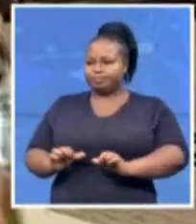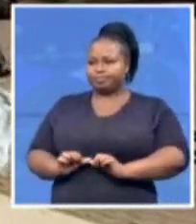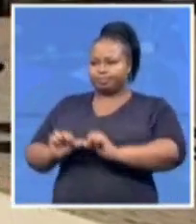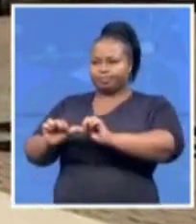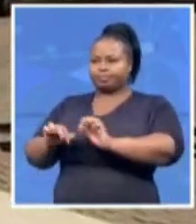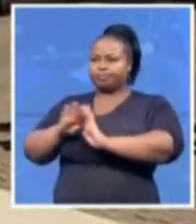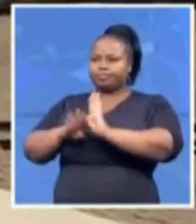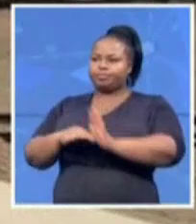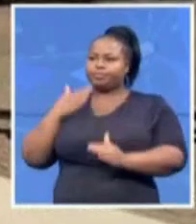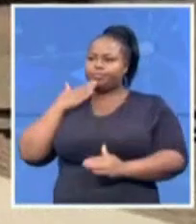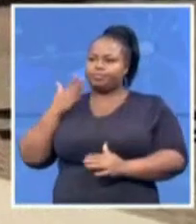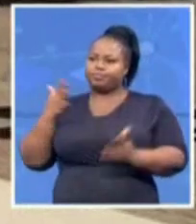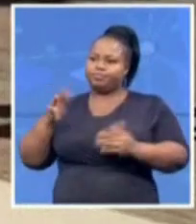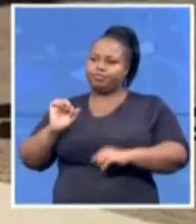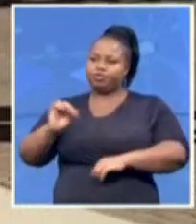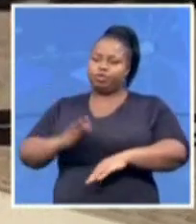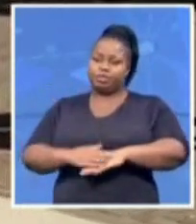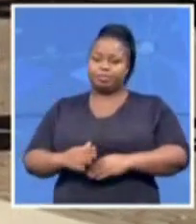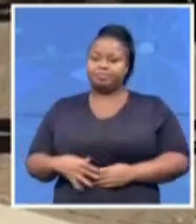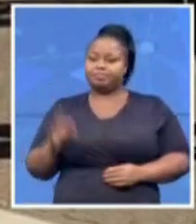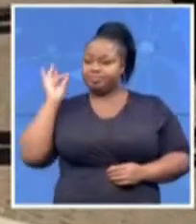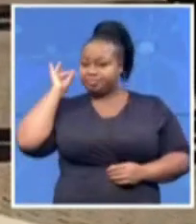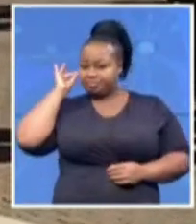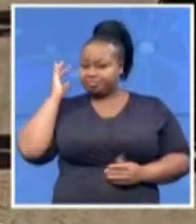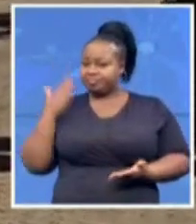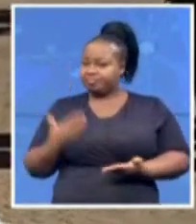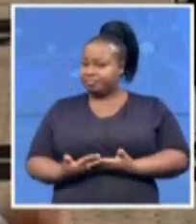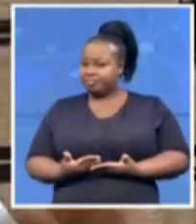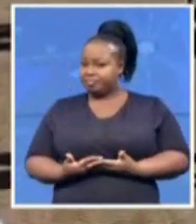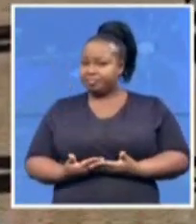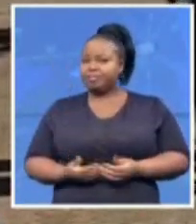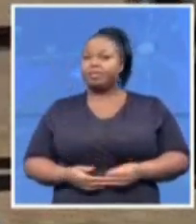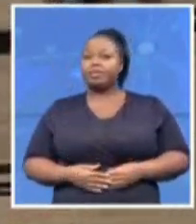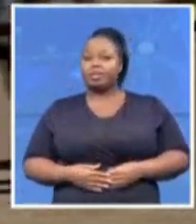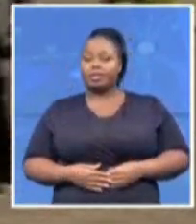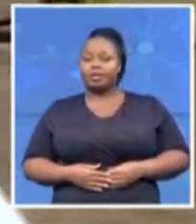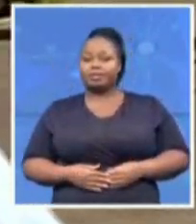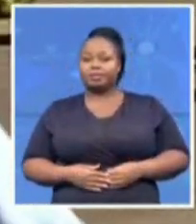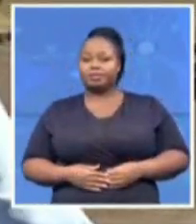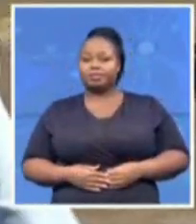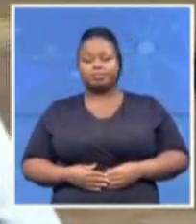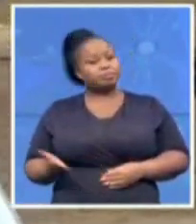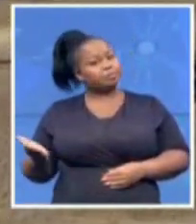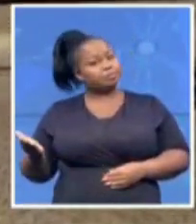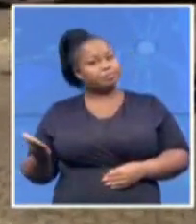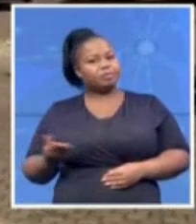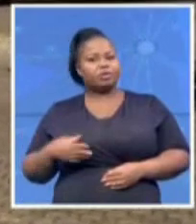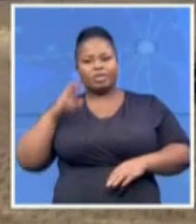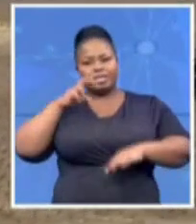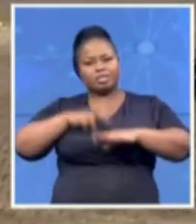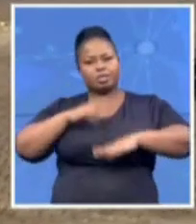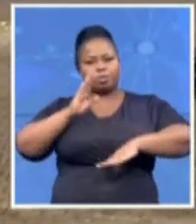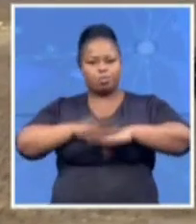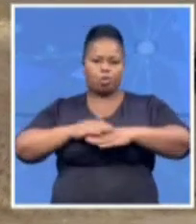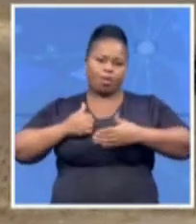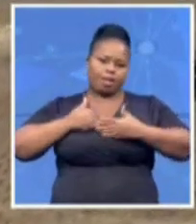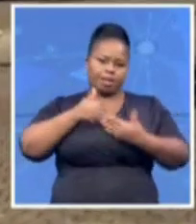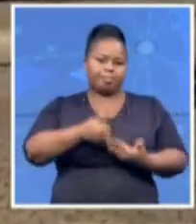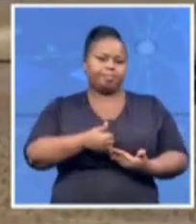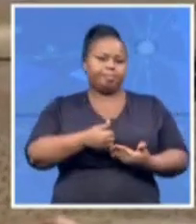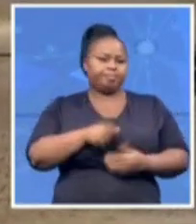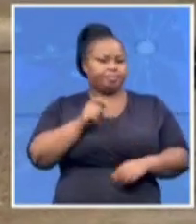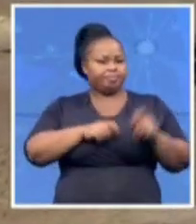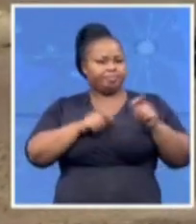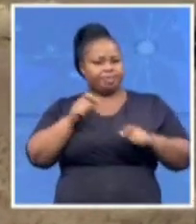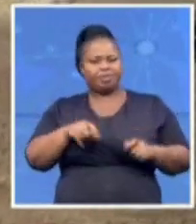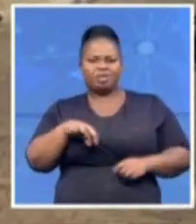hear, studio, that what is needed is more hands, more help for people. The province is still upside down.